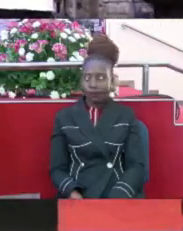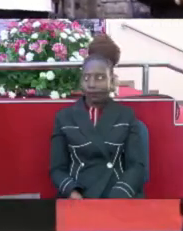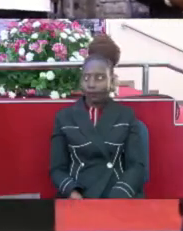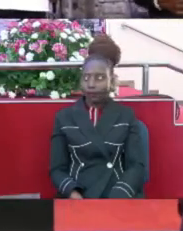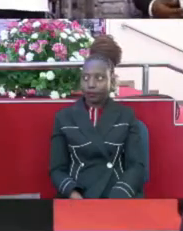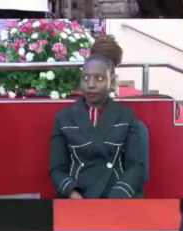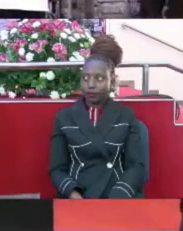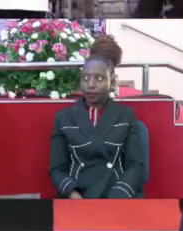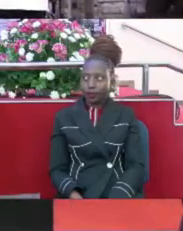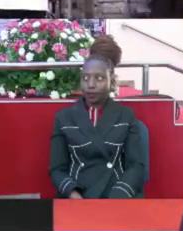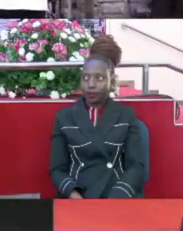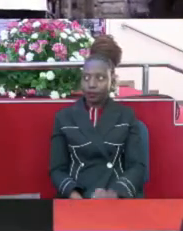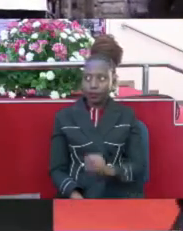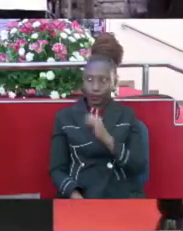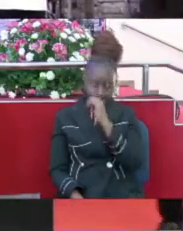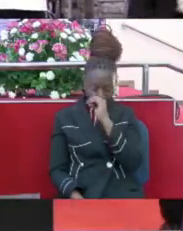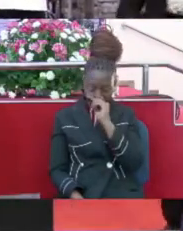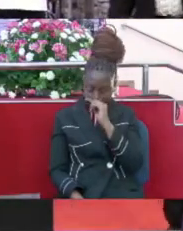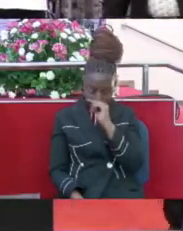it's all about you,